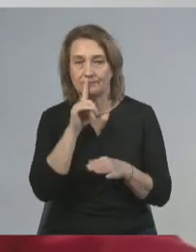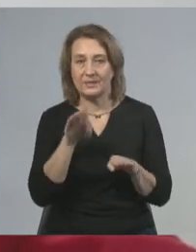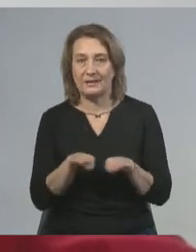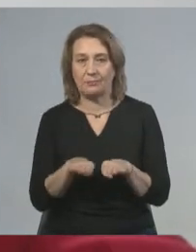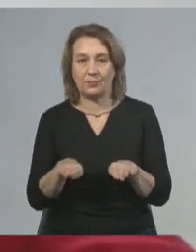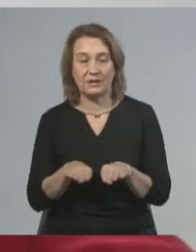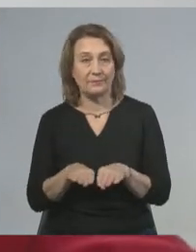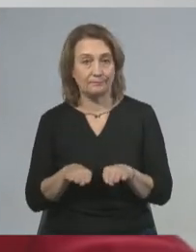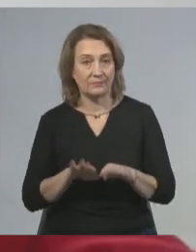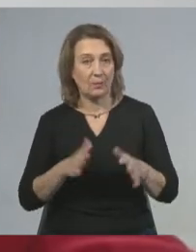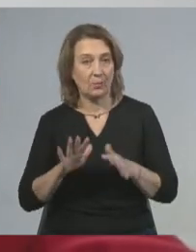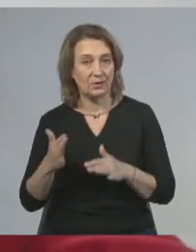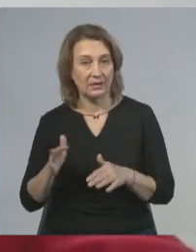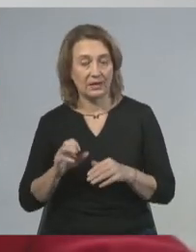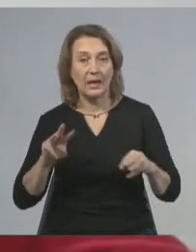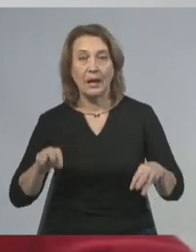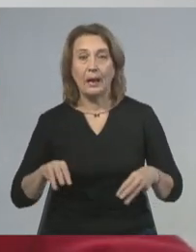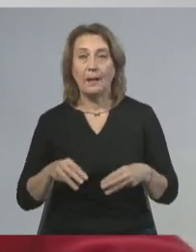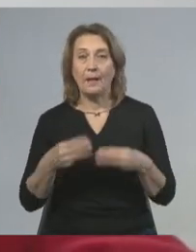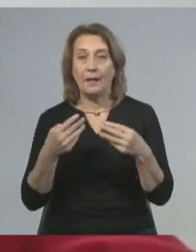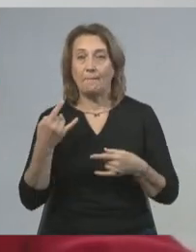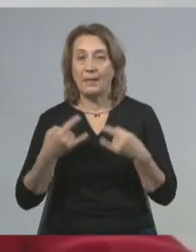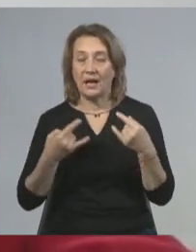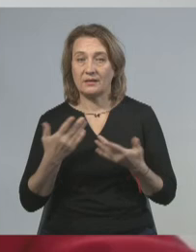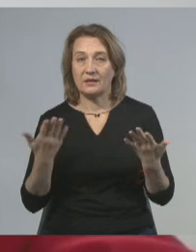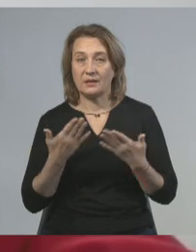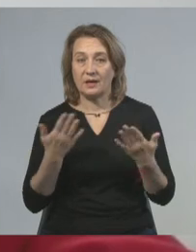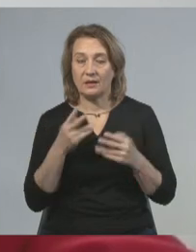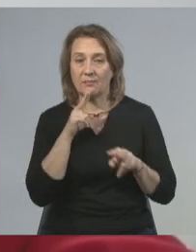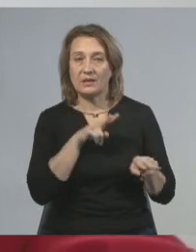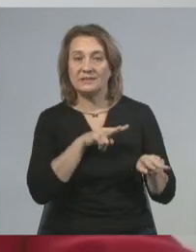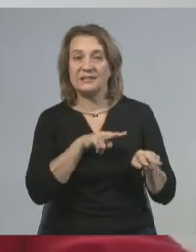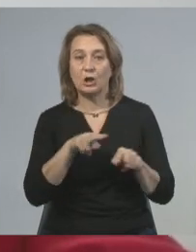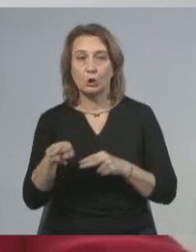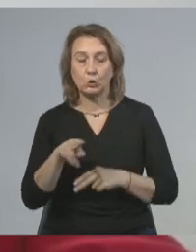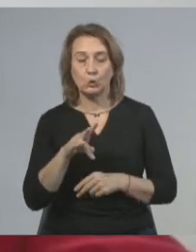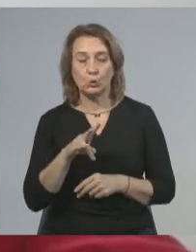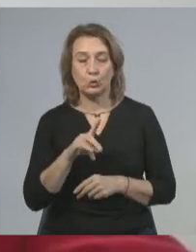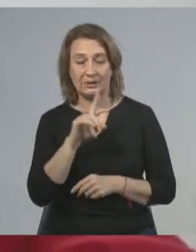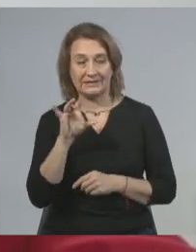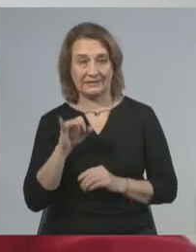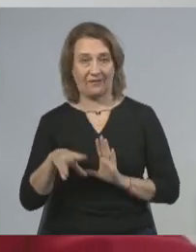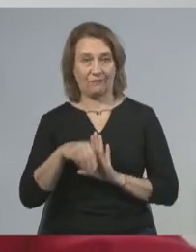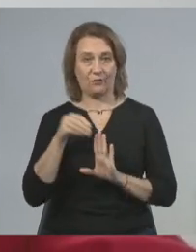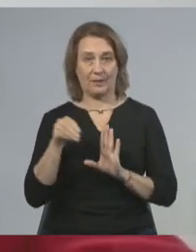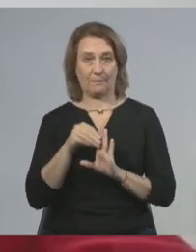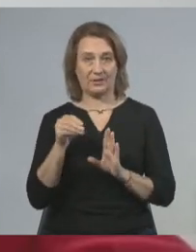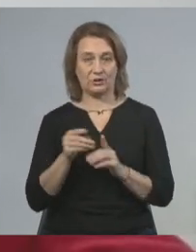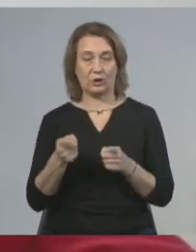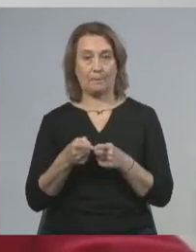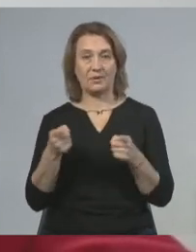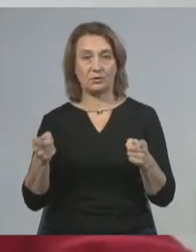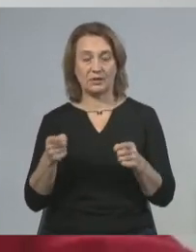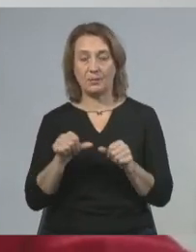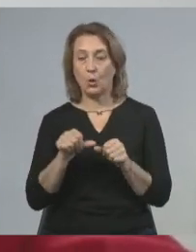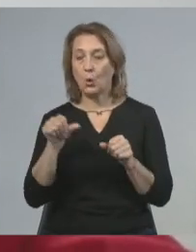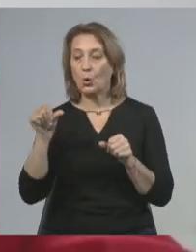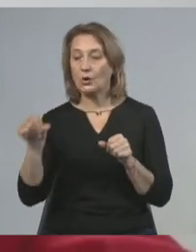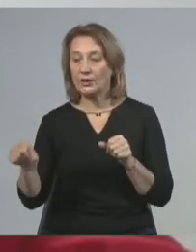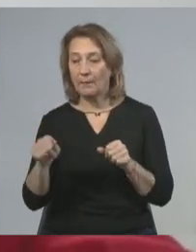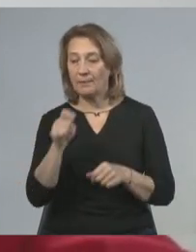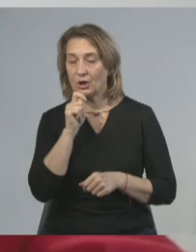events or the election code that is why those media who follow the this